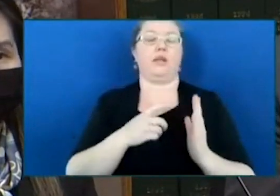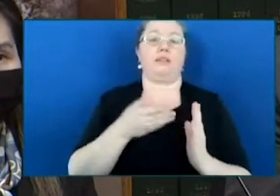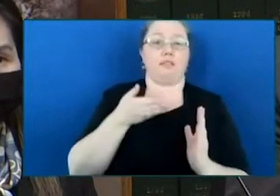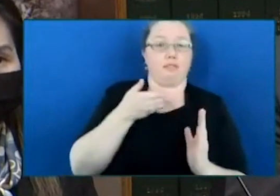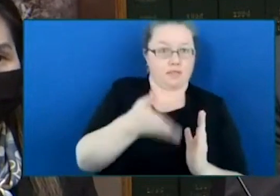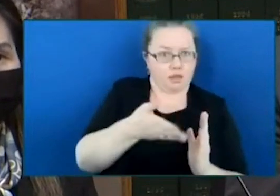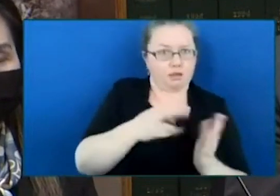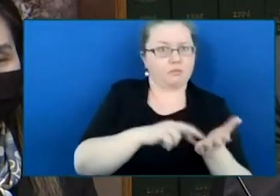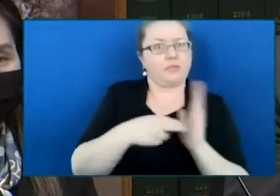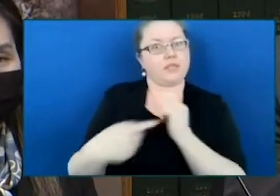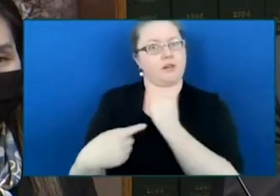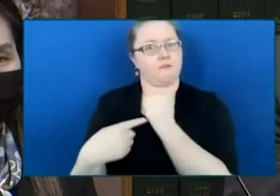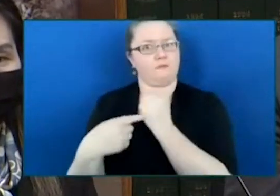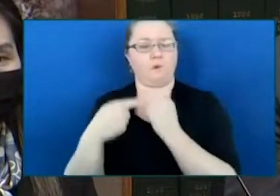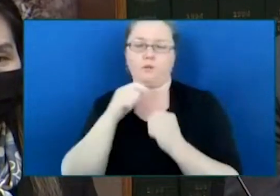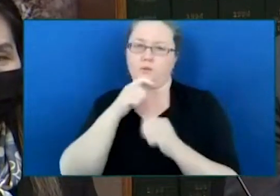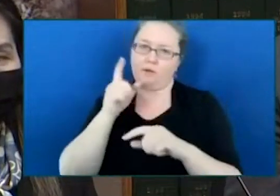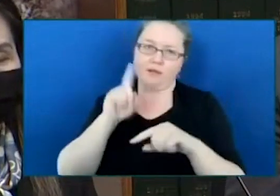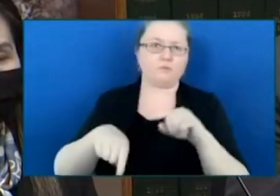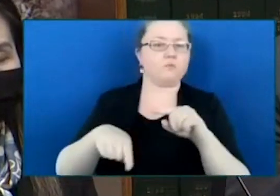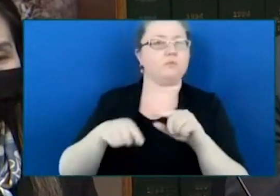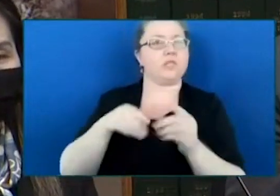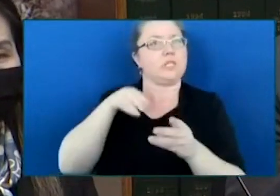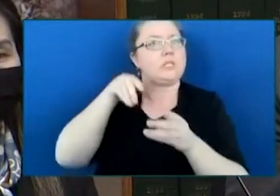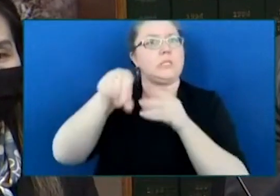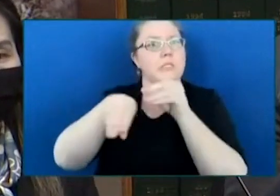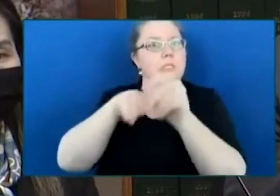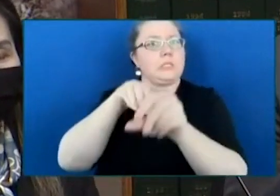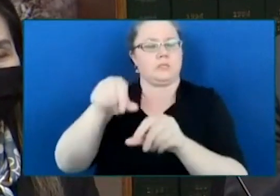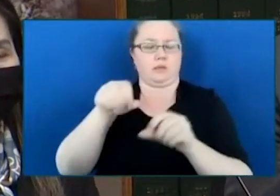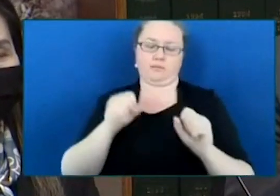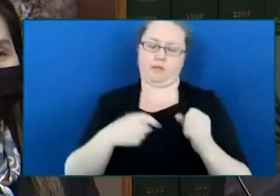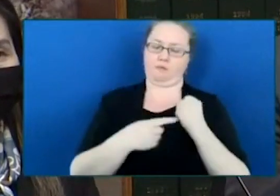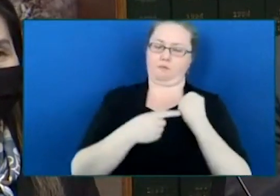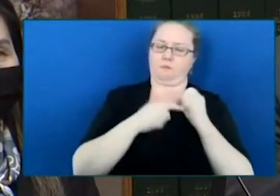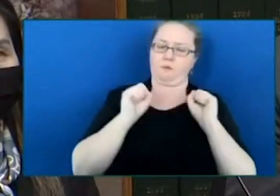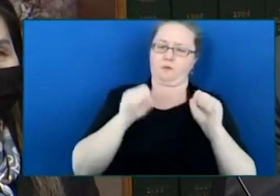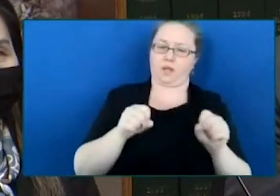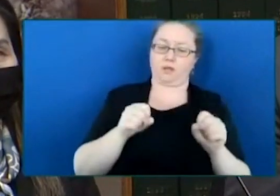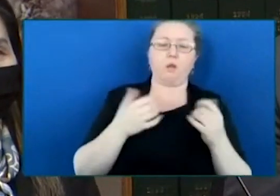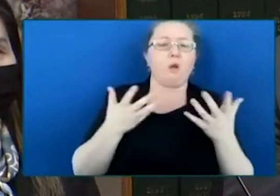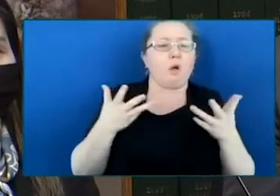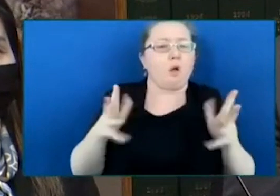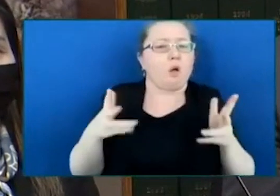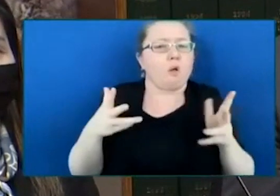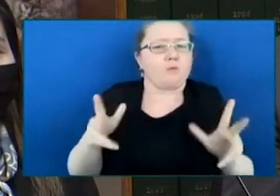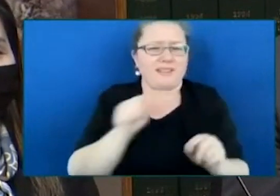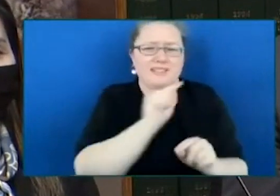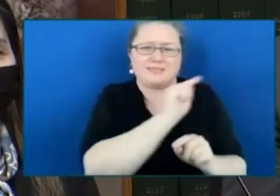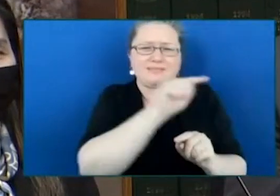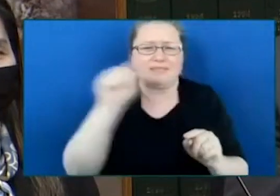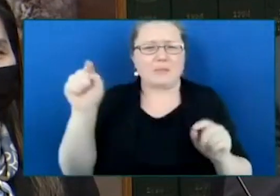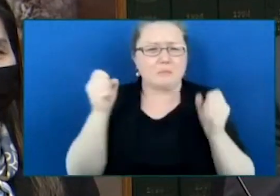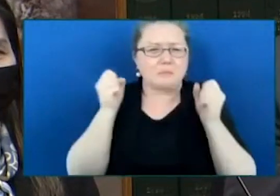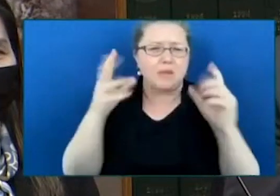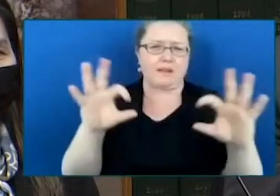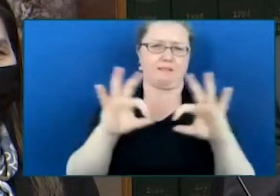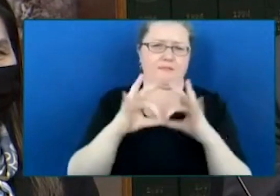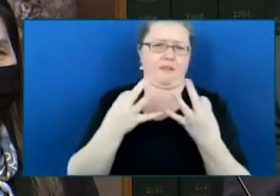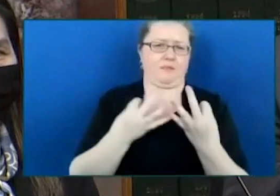they can afford. Already, Mr. Speaker, thousands of families are paying less for childcare than when we first formed